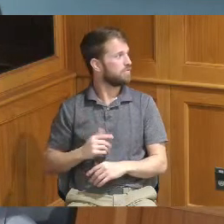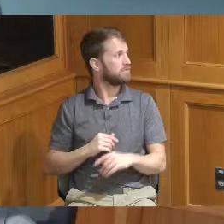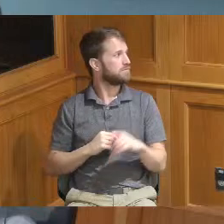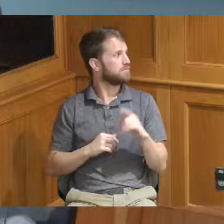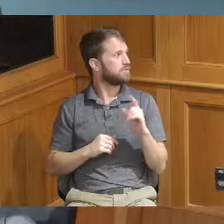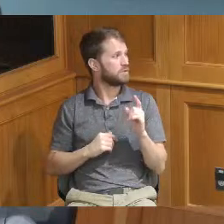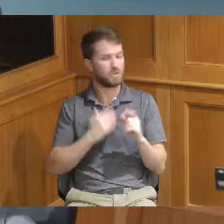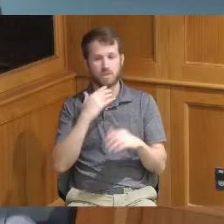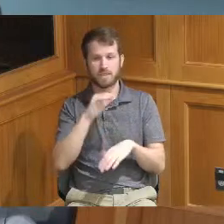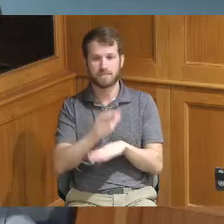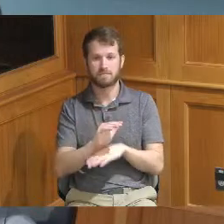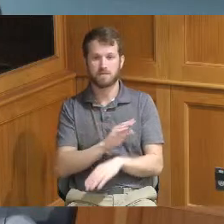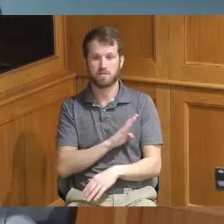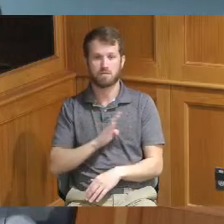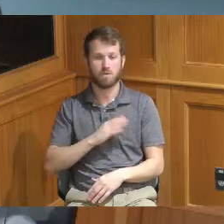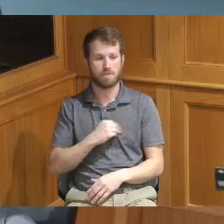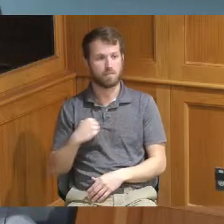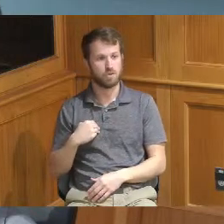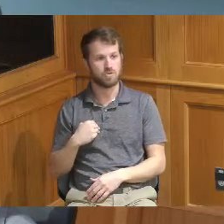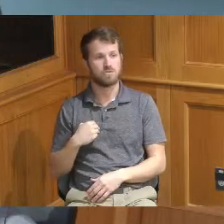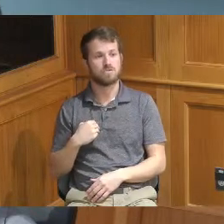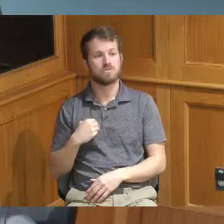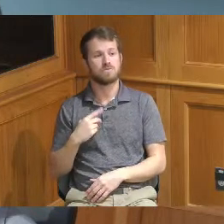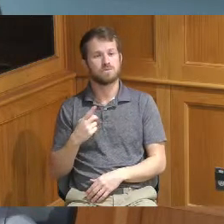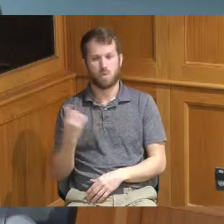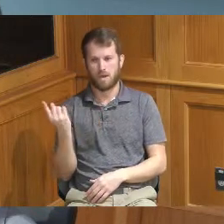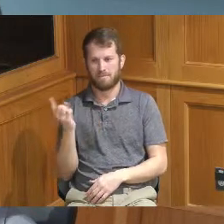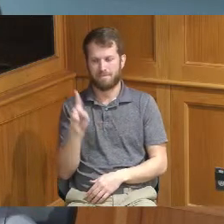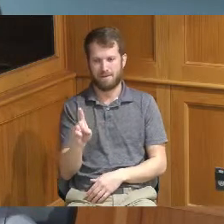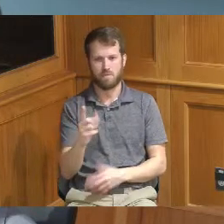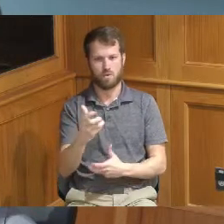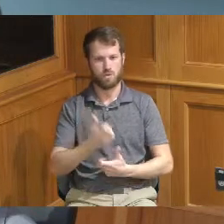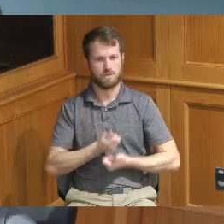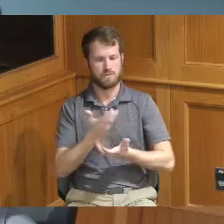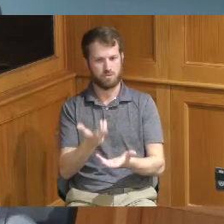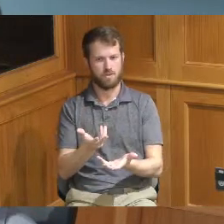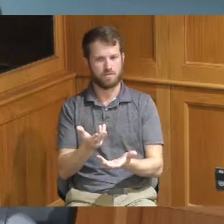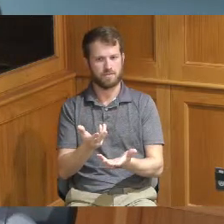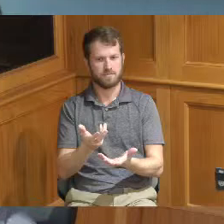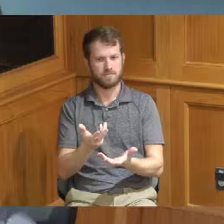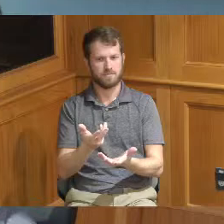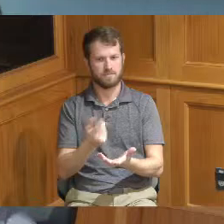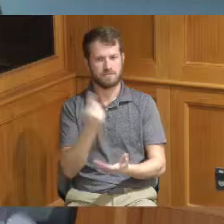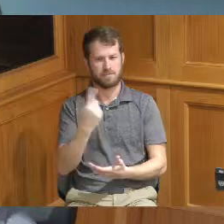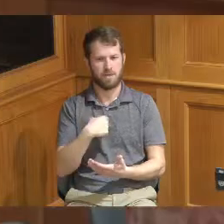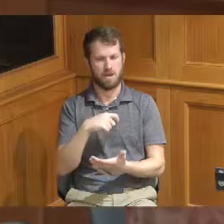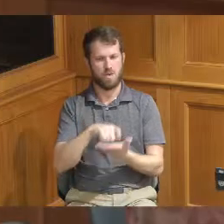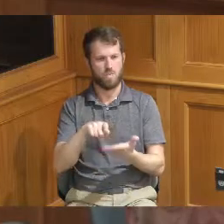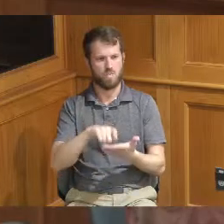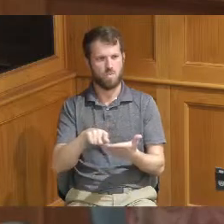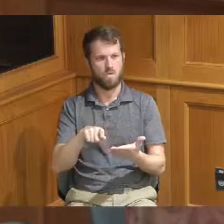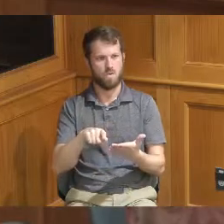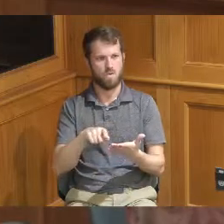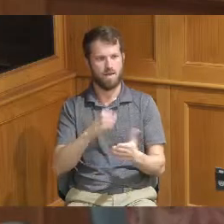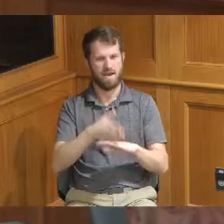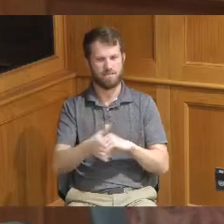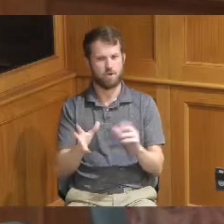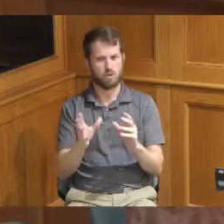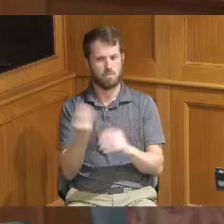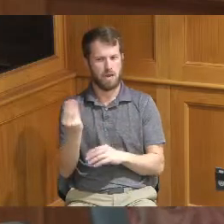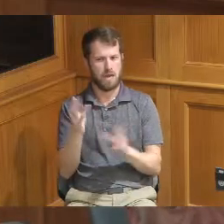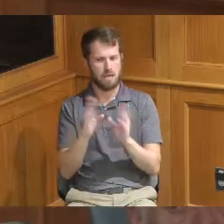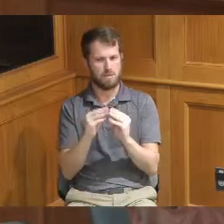members. I came down here to express something that I wrote after I seen a meeting